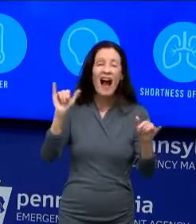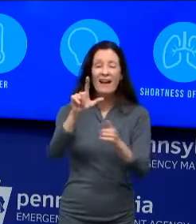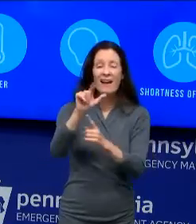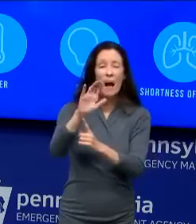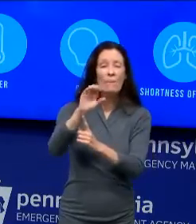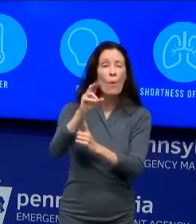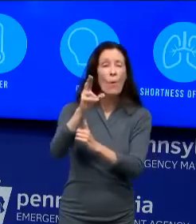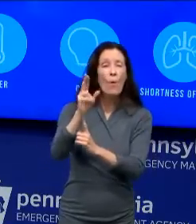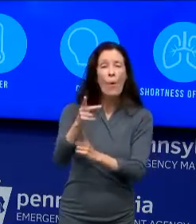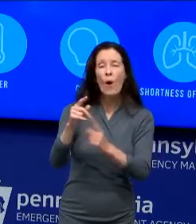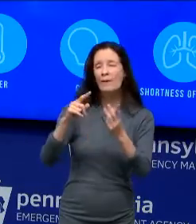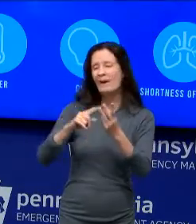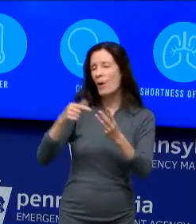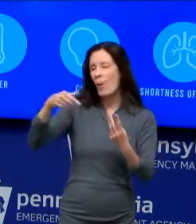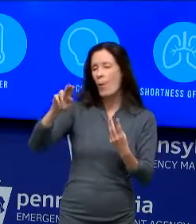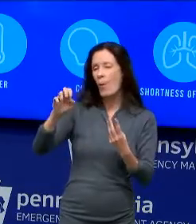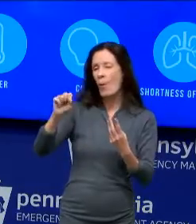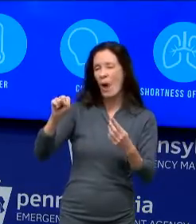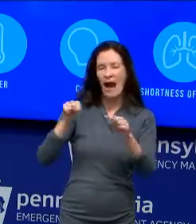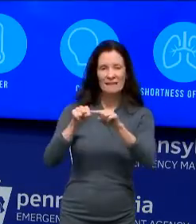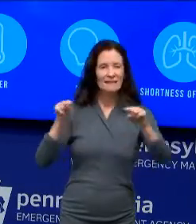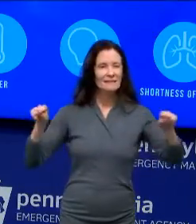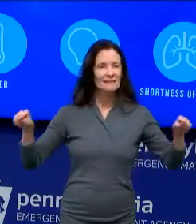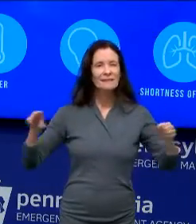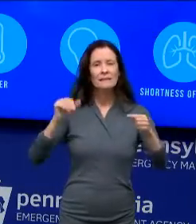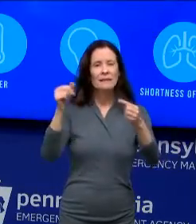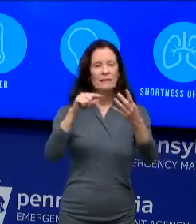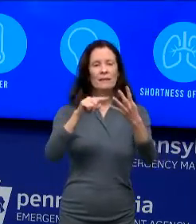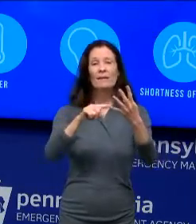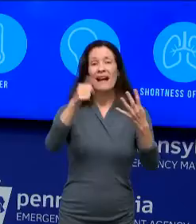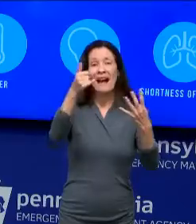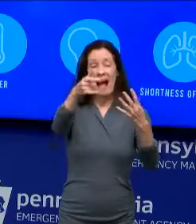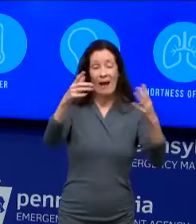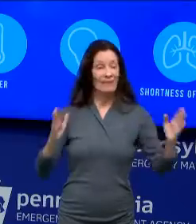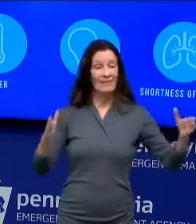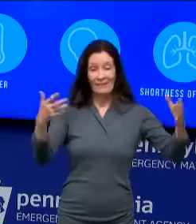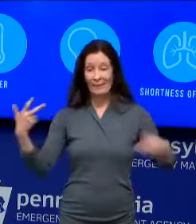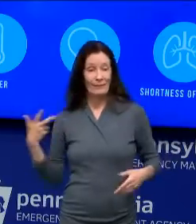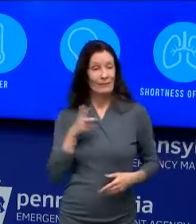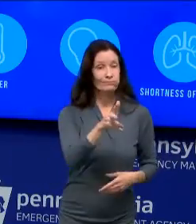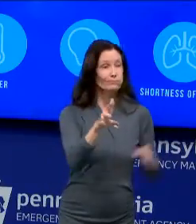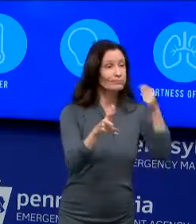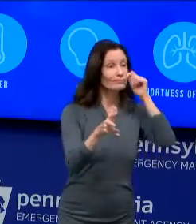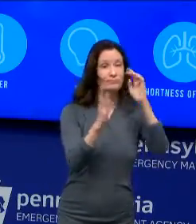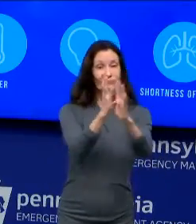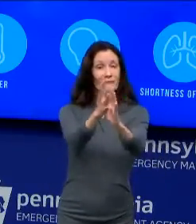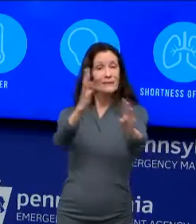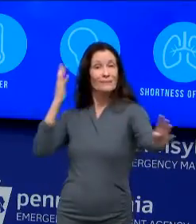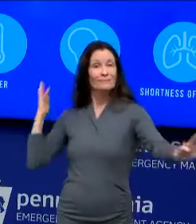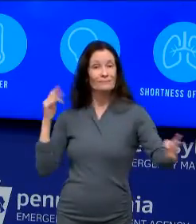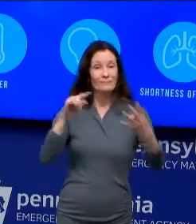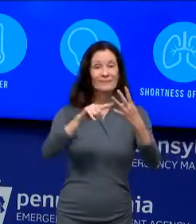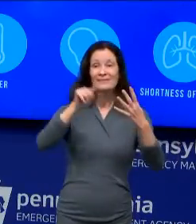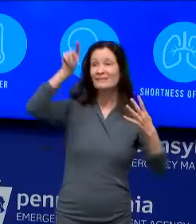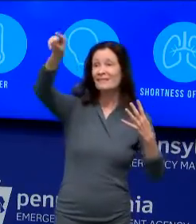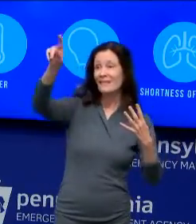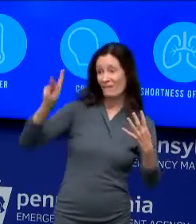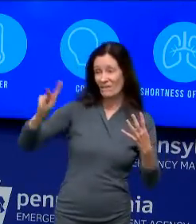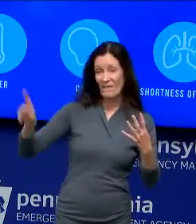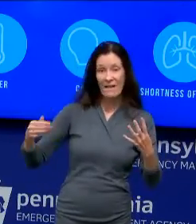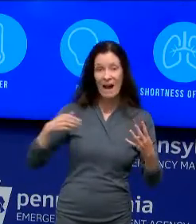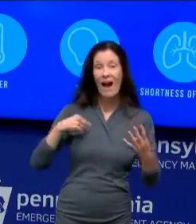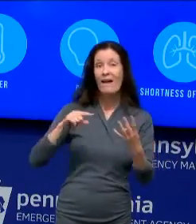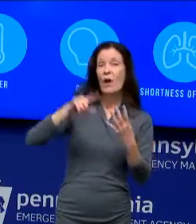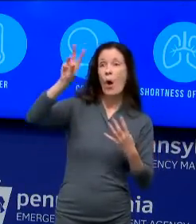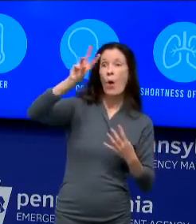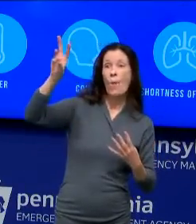Montgomery, and now one opening in the Northeast with further expansions discussed. But we do depend on